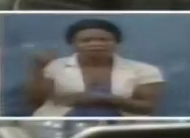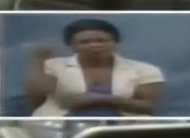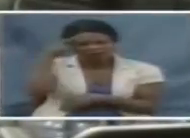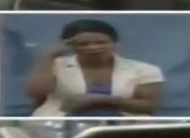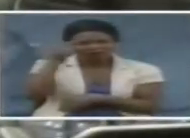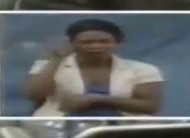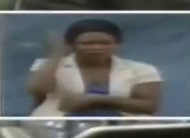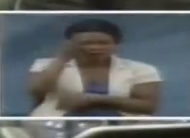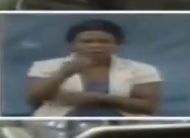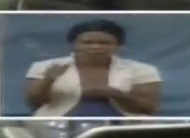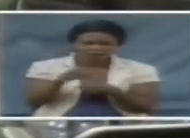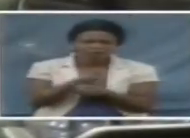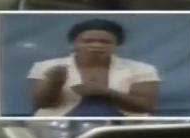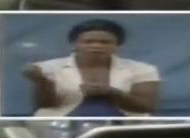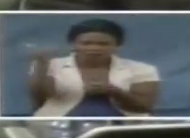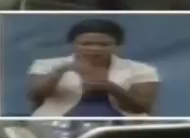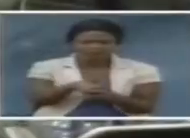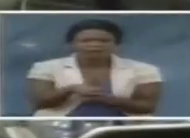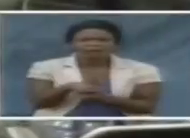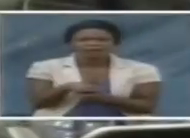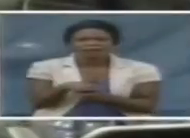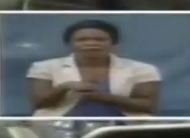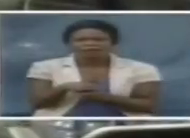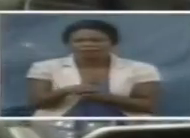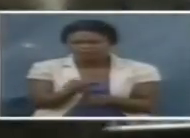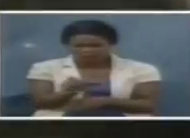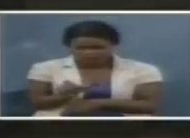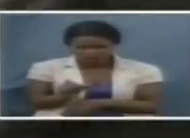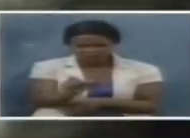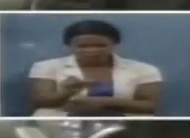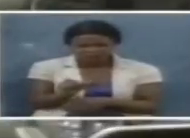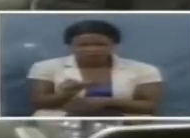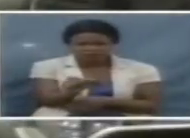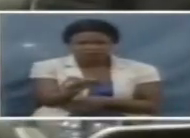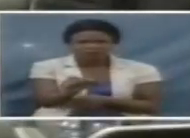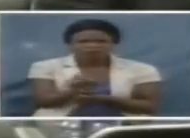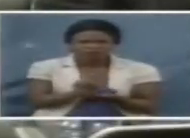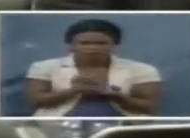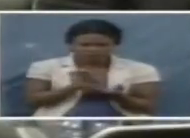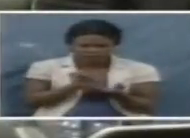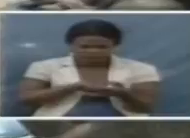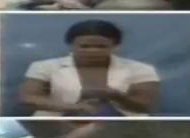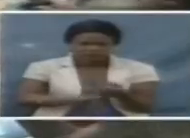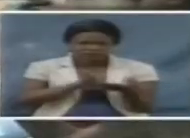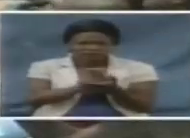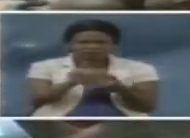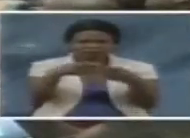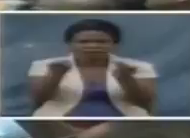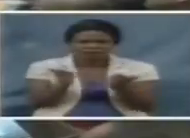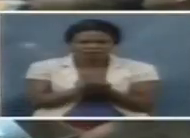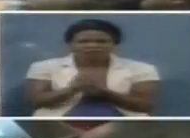In addition, government will fully migrate to an electronic social cash transfer